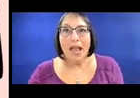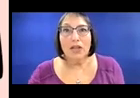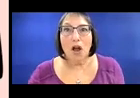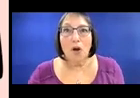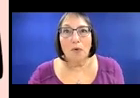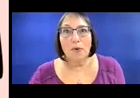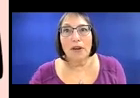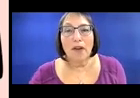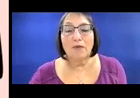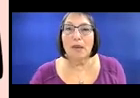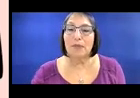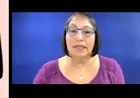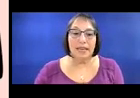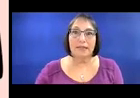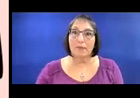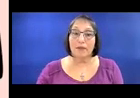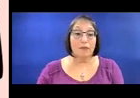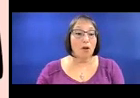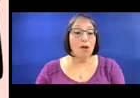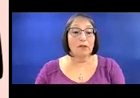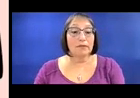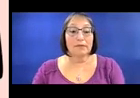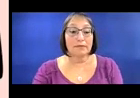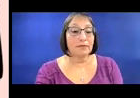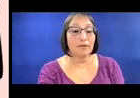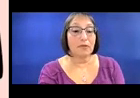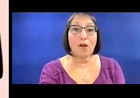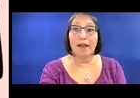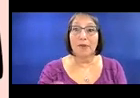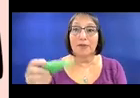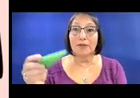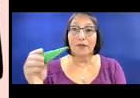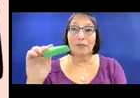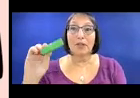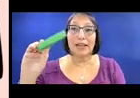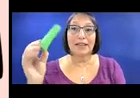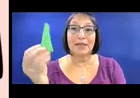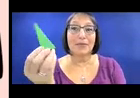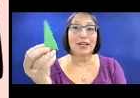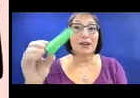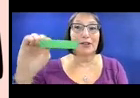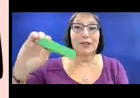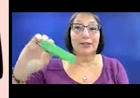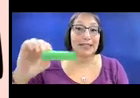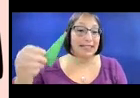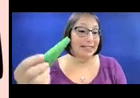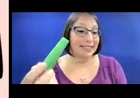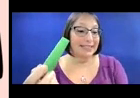So, you have to be able to see something from all angles. So, if I'm looking at this particular